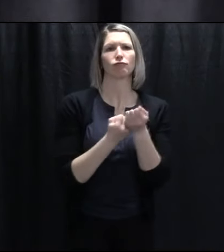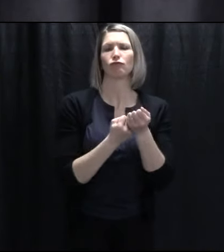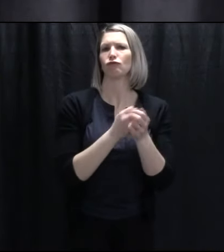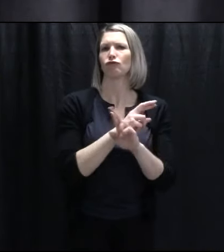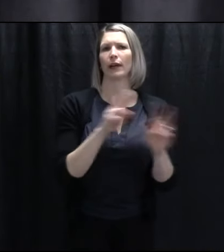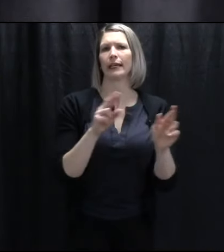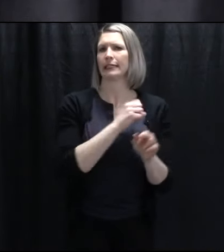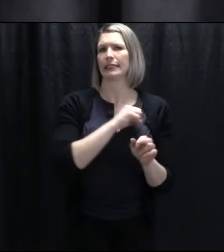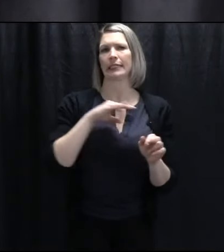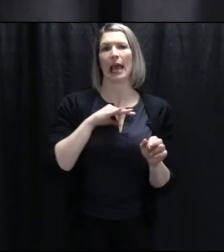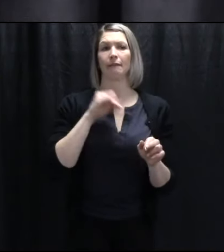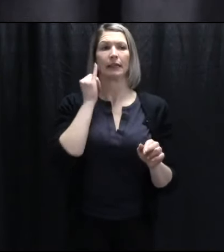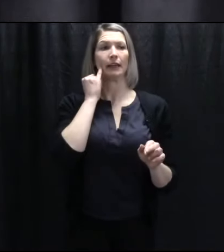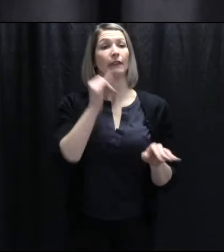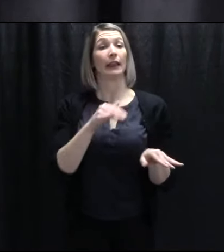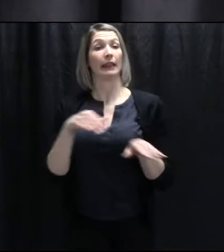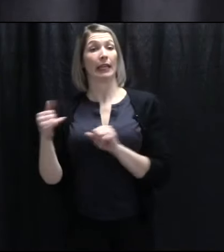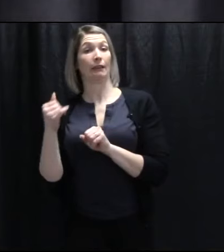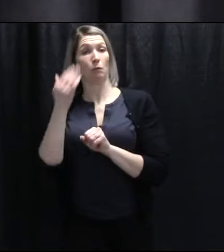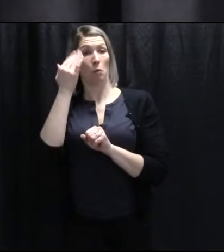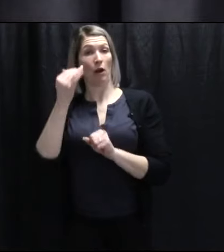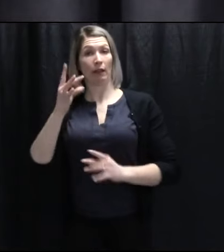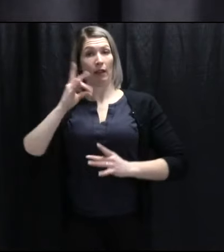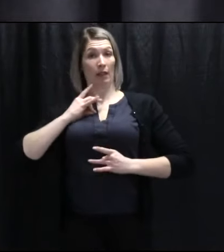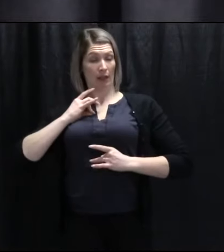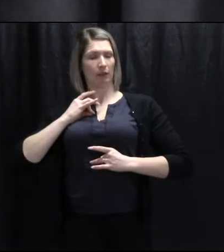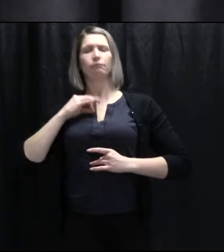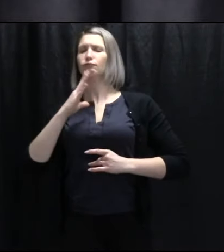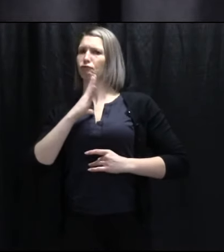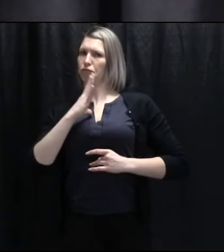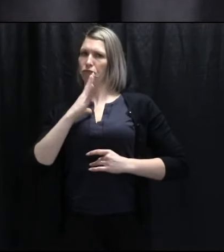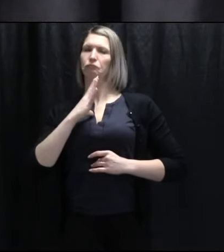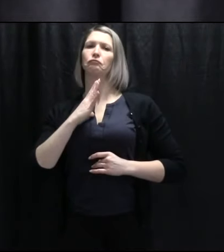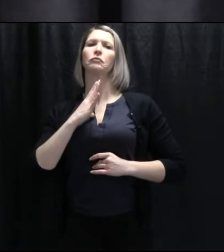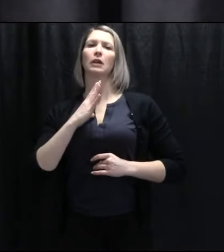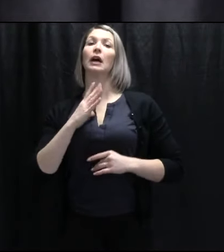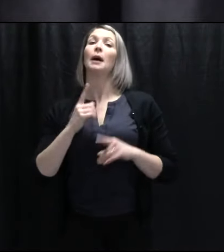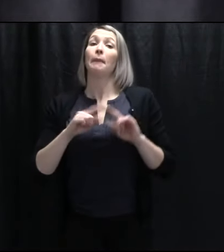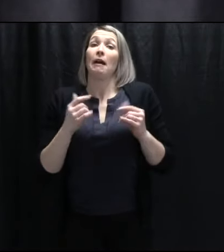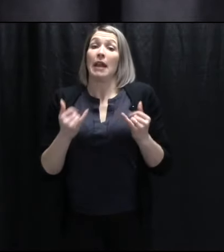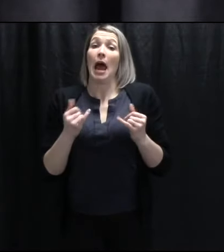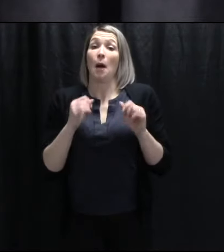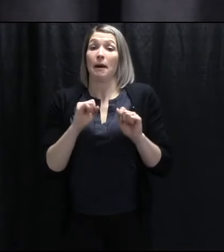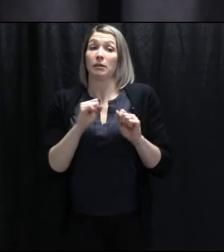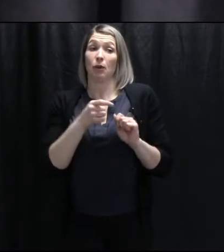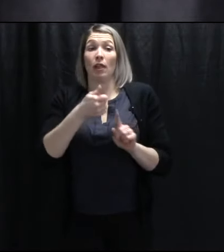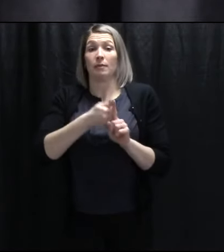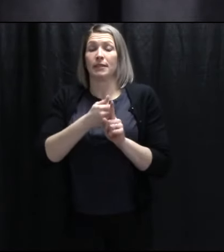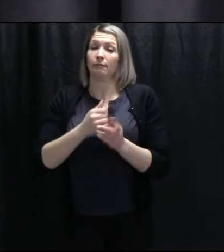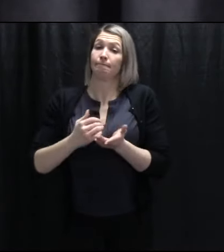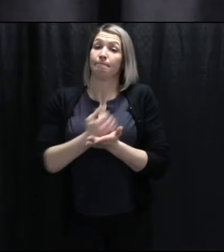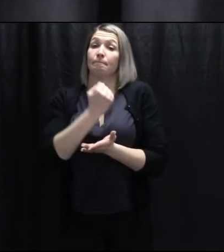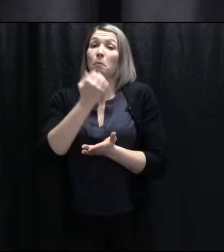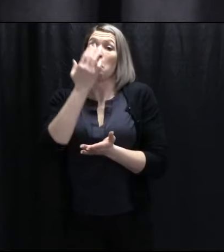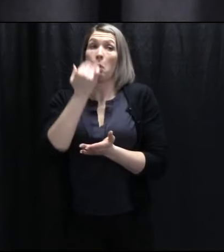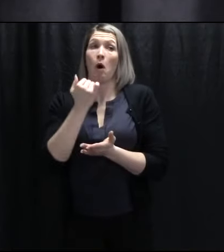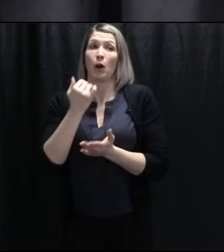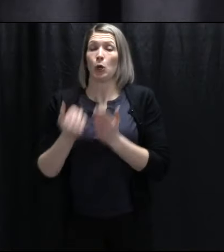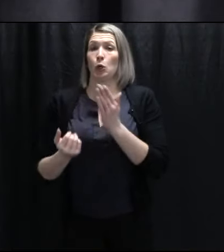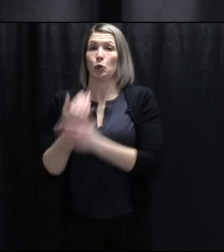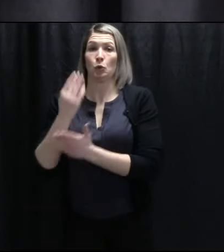also now the potential that they may get extra through the measures that the Premier has described. That needs